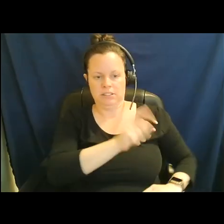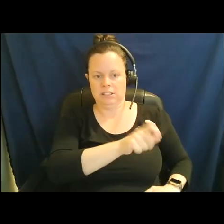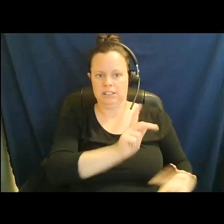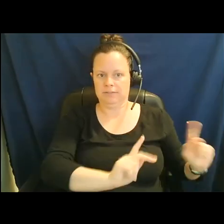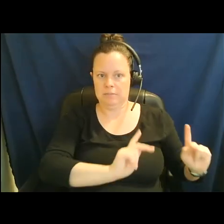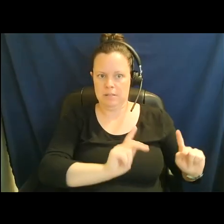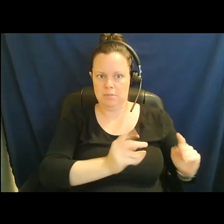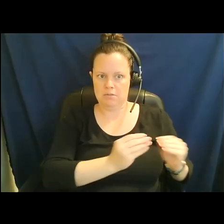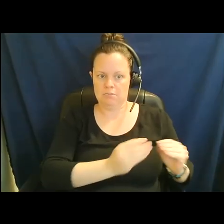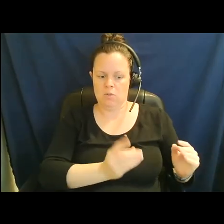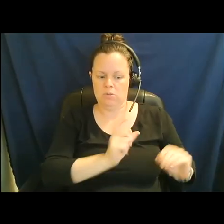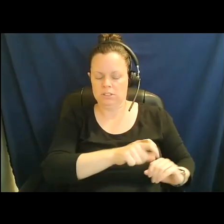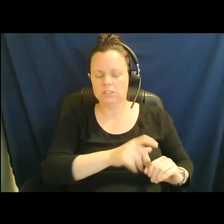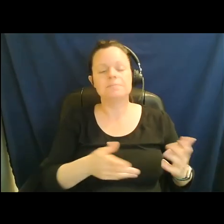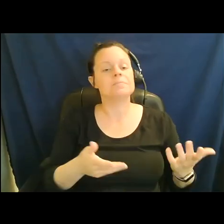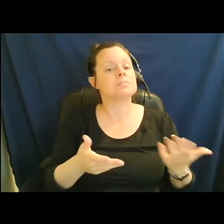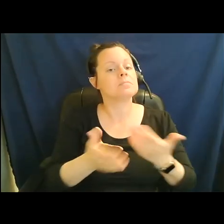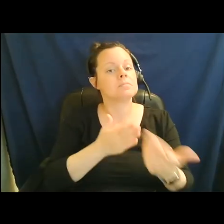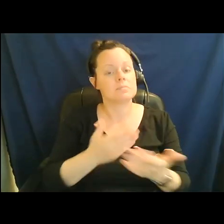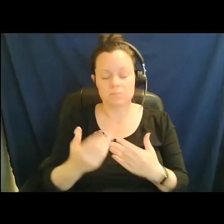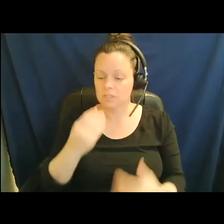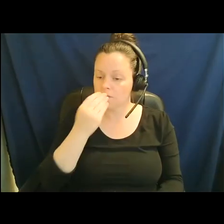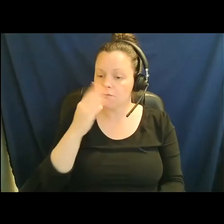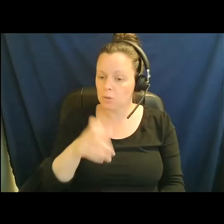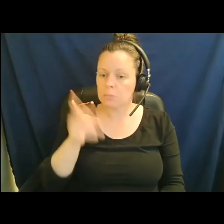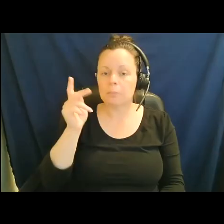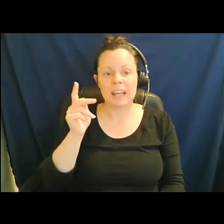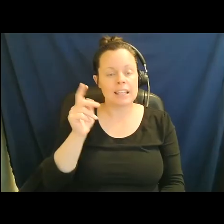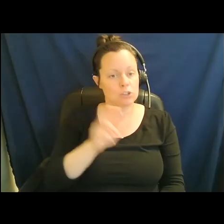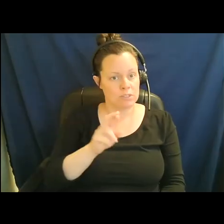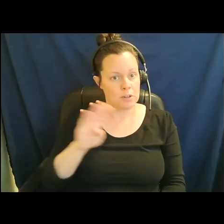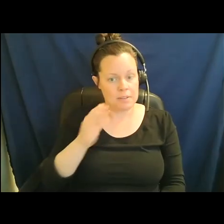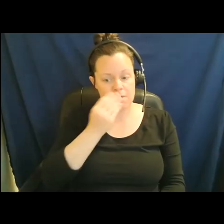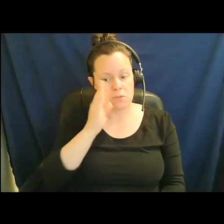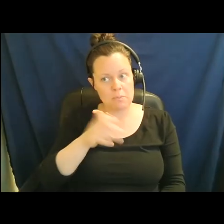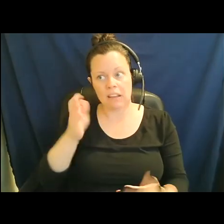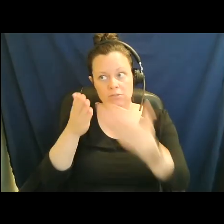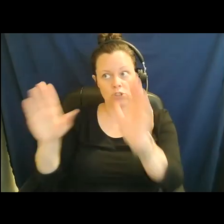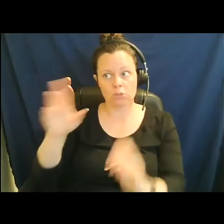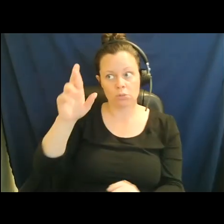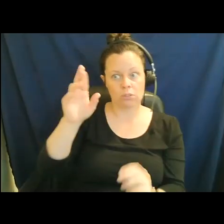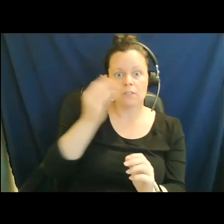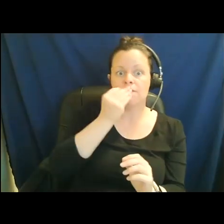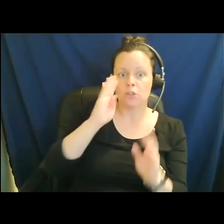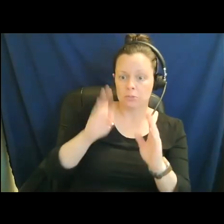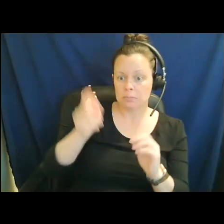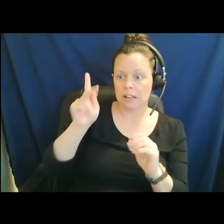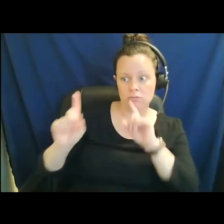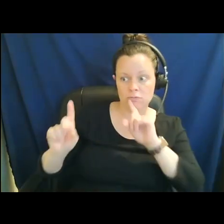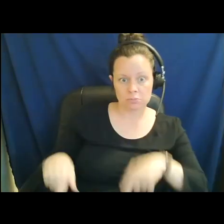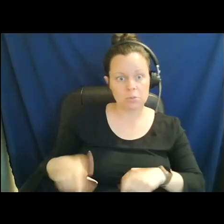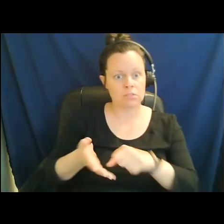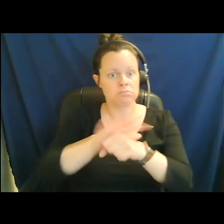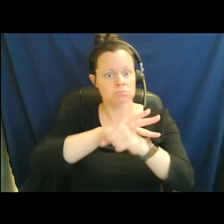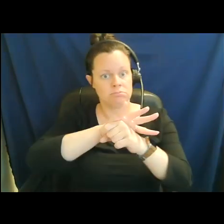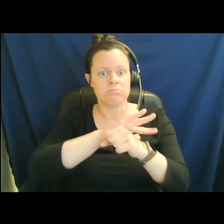However, in spite of all these factors, Riverbend Food Bank in specific and food banks in general have responded to COVID-19 in a significant